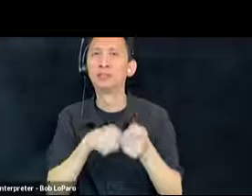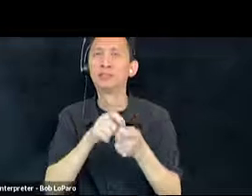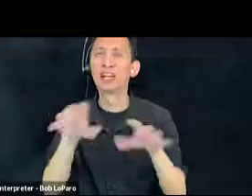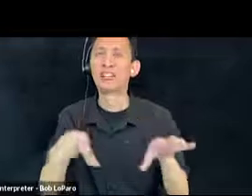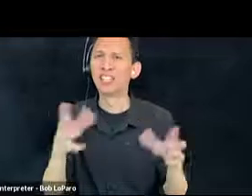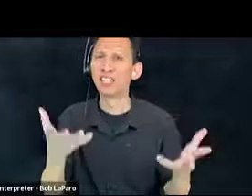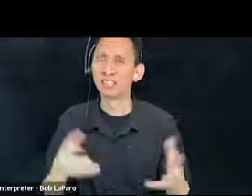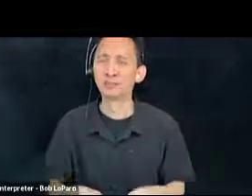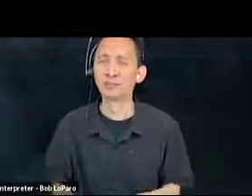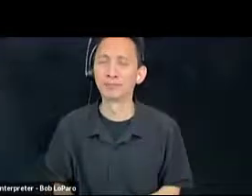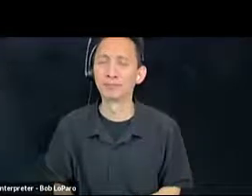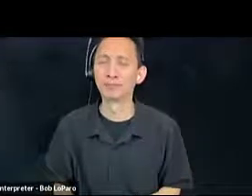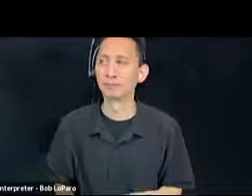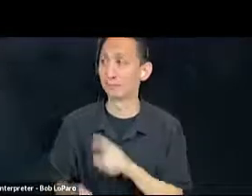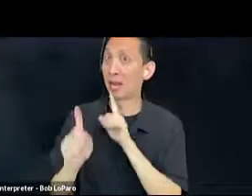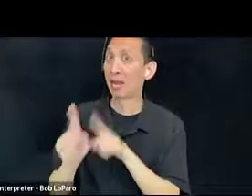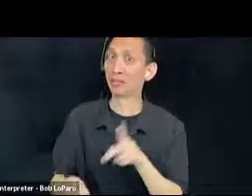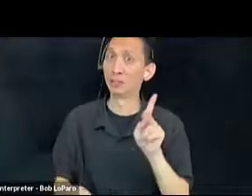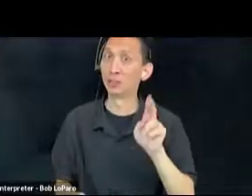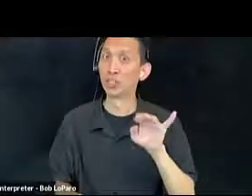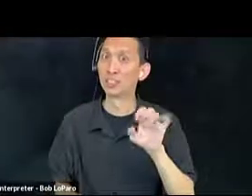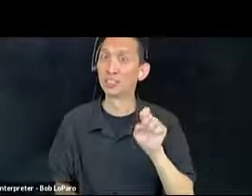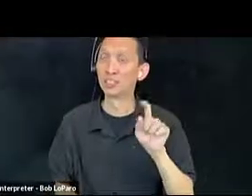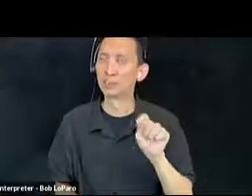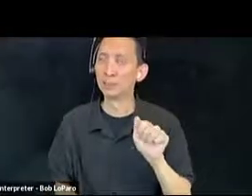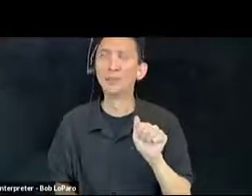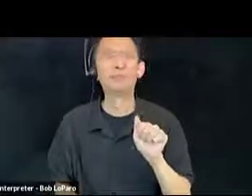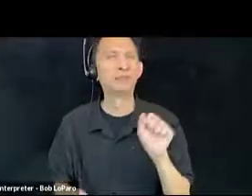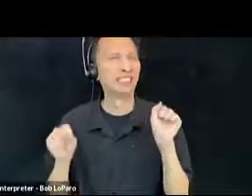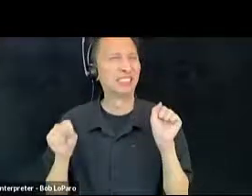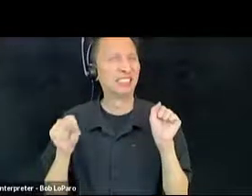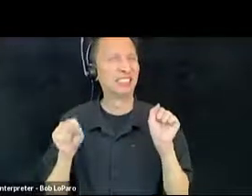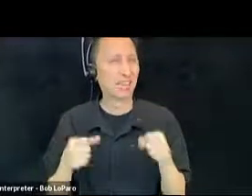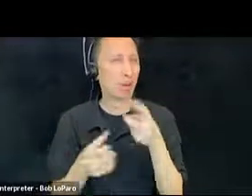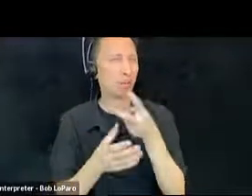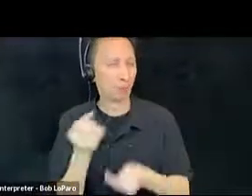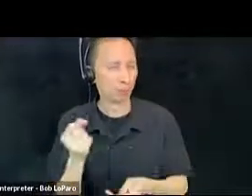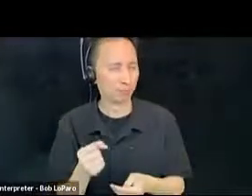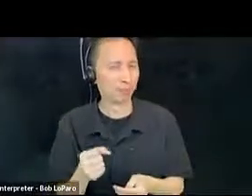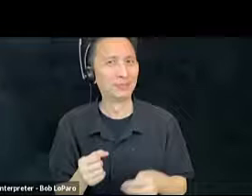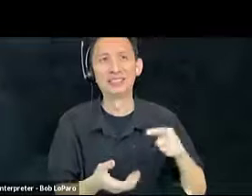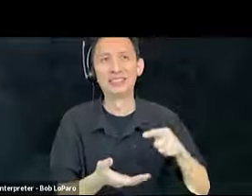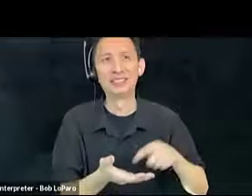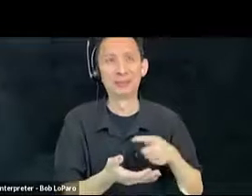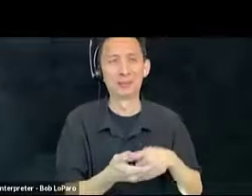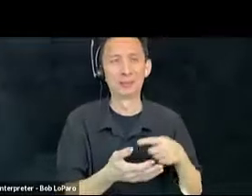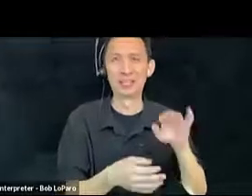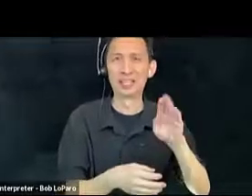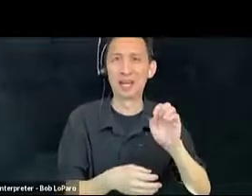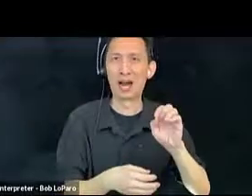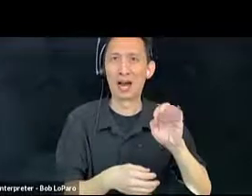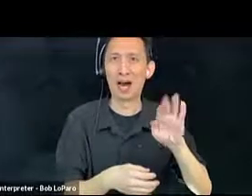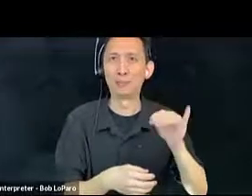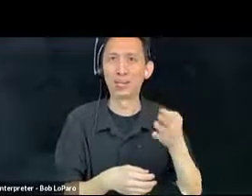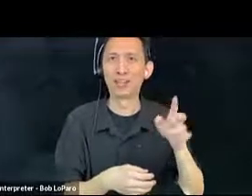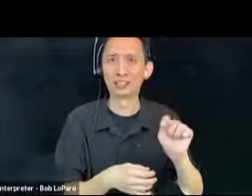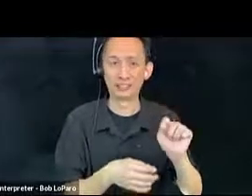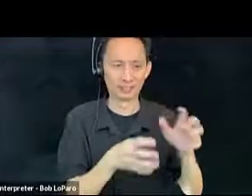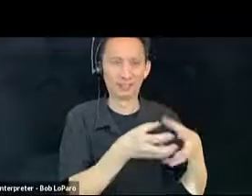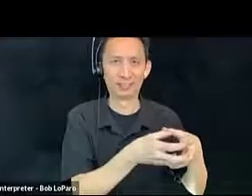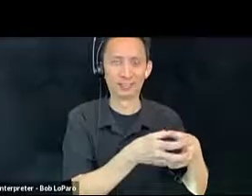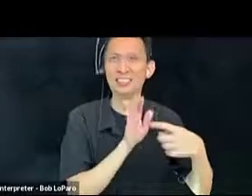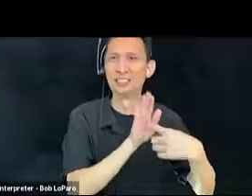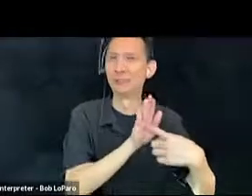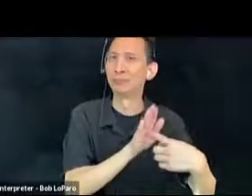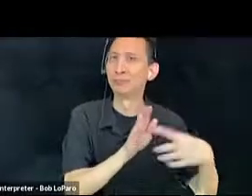So there are going to be some activities where the object can't be used within the activity. It's just a symbolic representation, like if we're